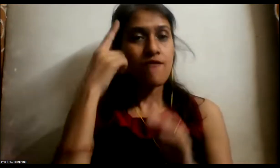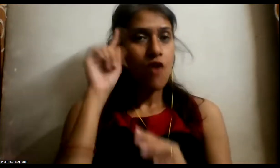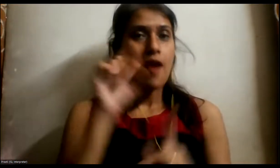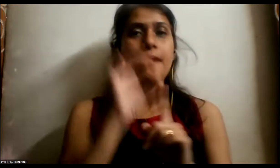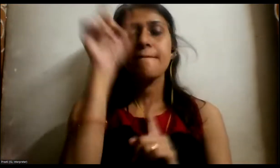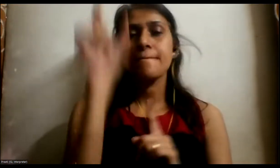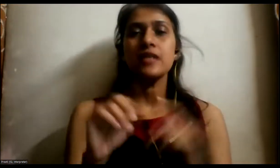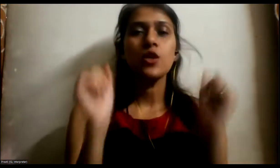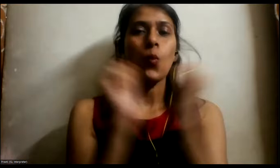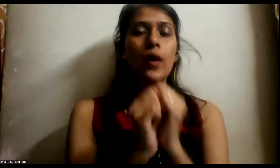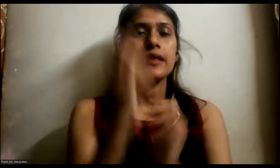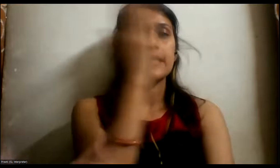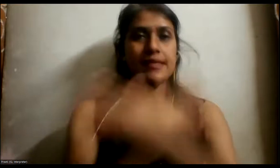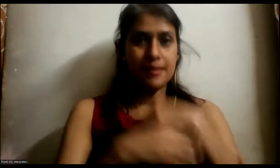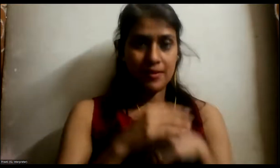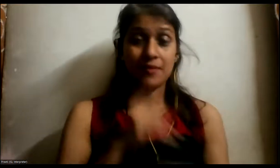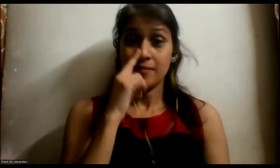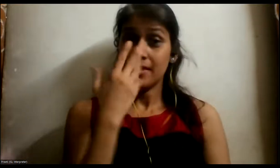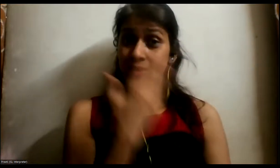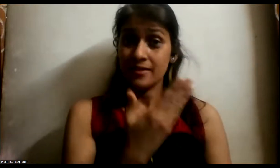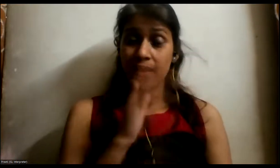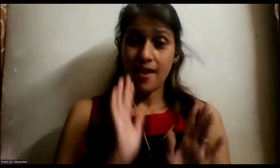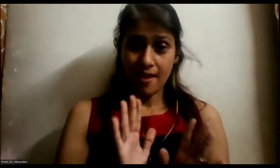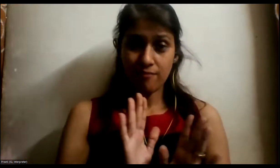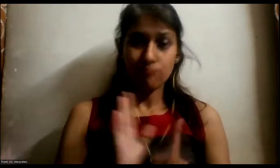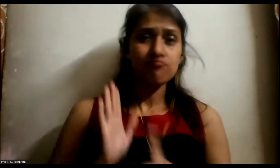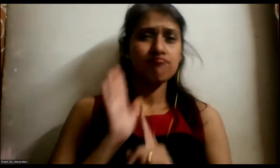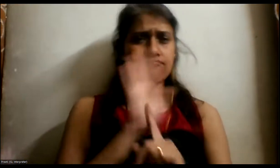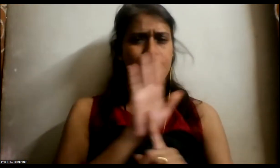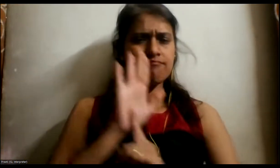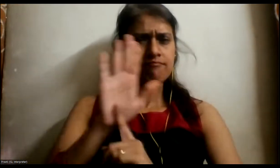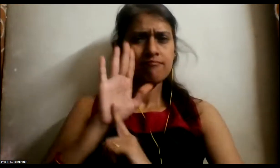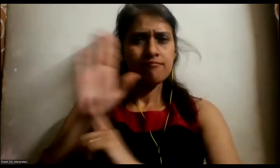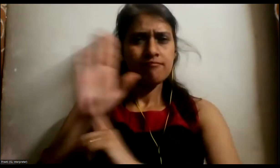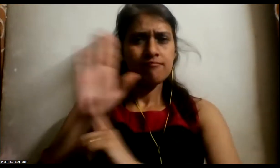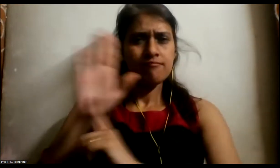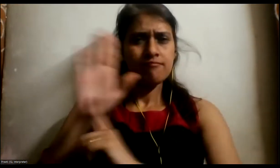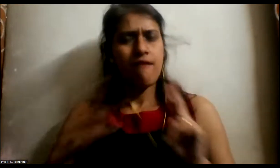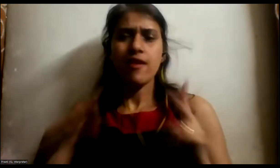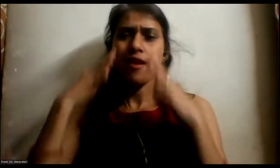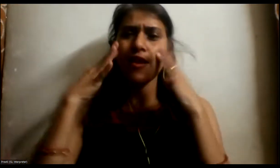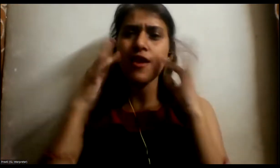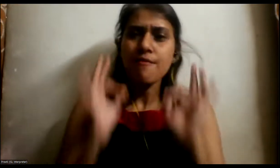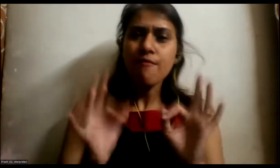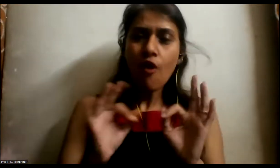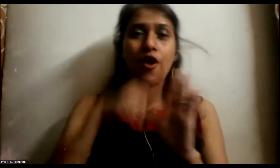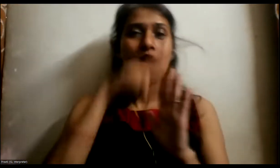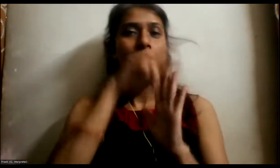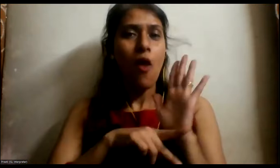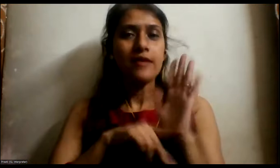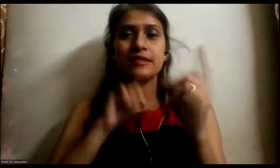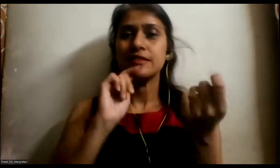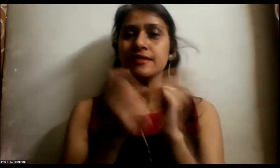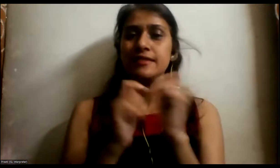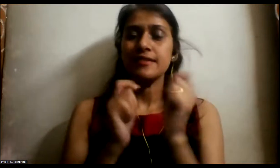with disabilities. She has been in the forefront of all major legislative and policy